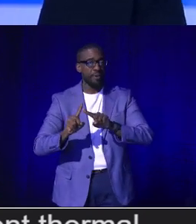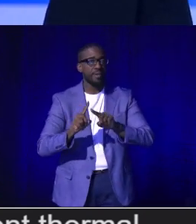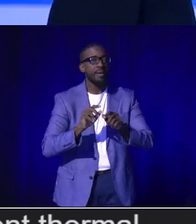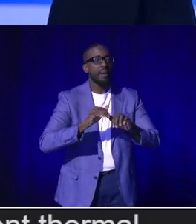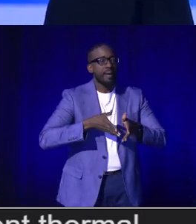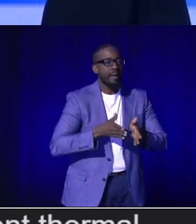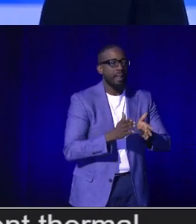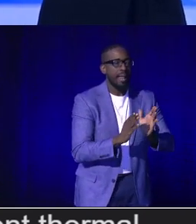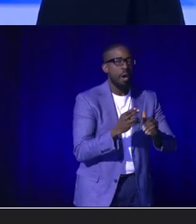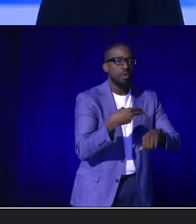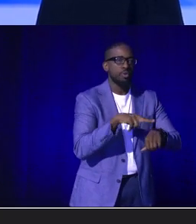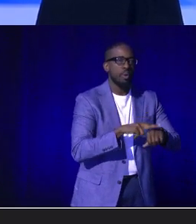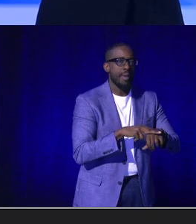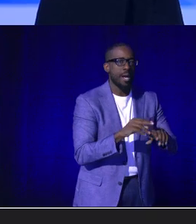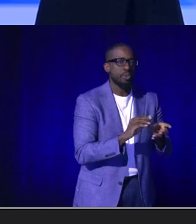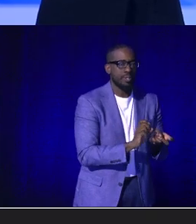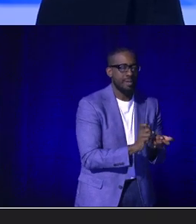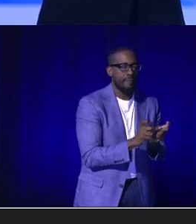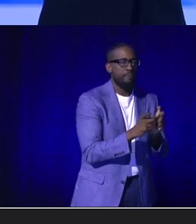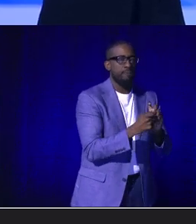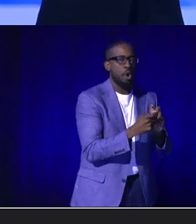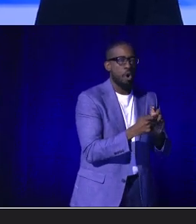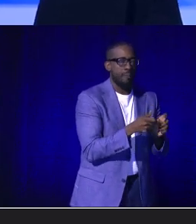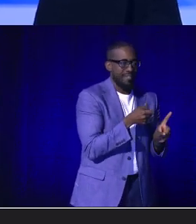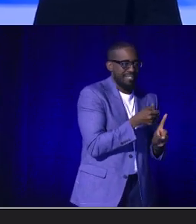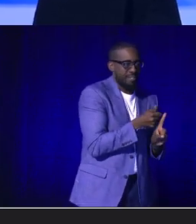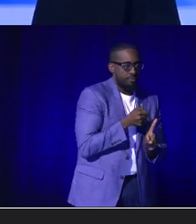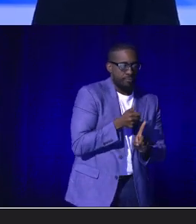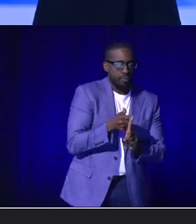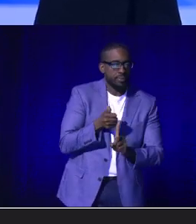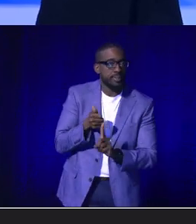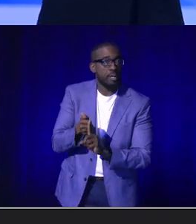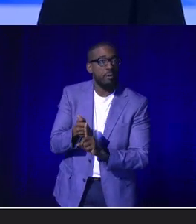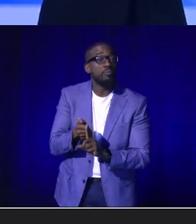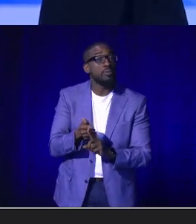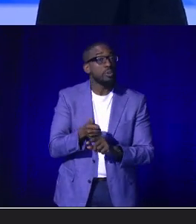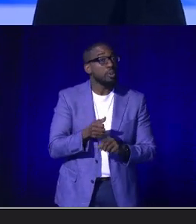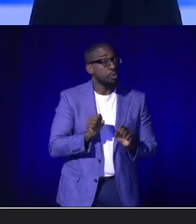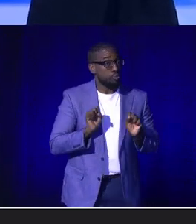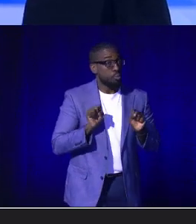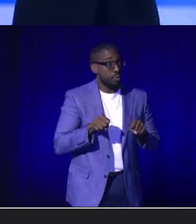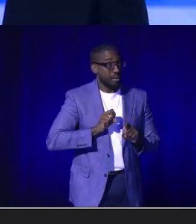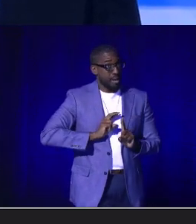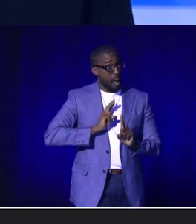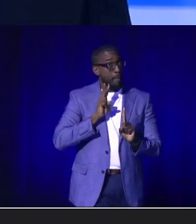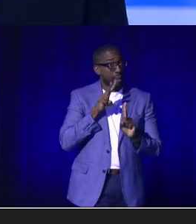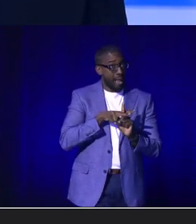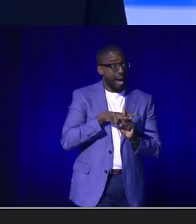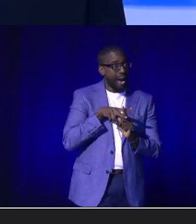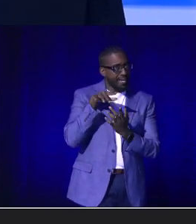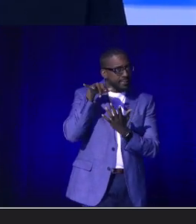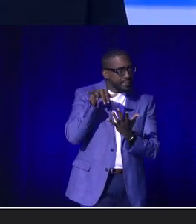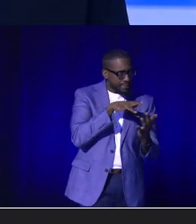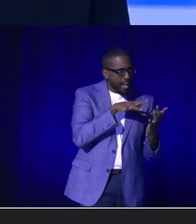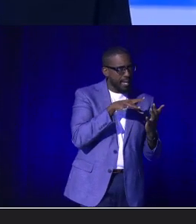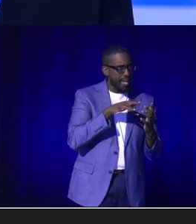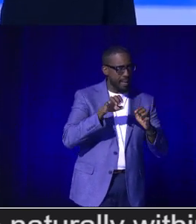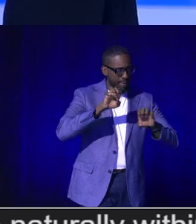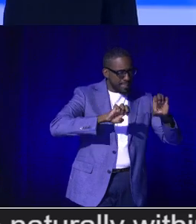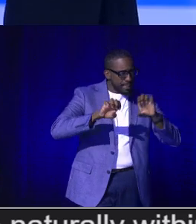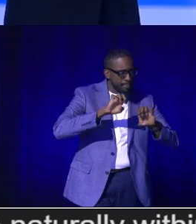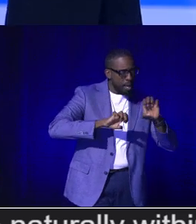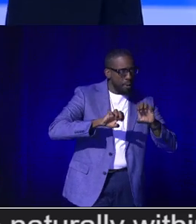within batteries, which means that although we can apply these thermal gradients to study them experimentally,